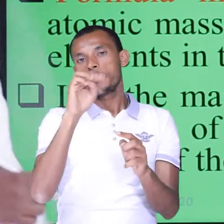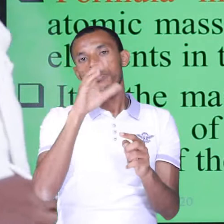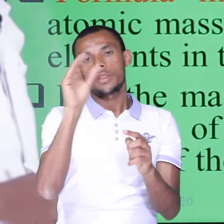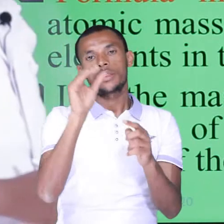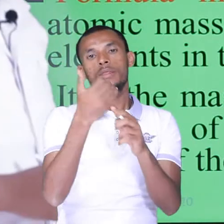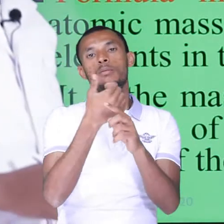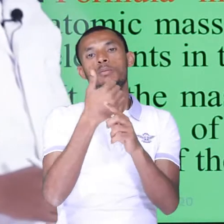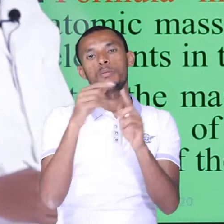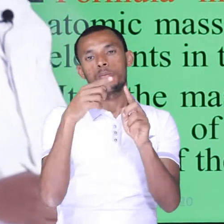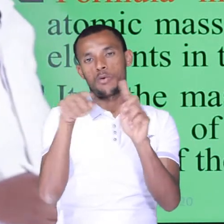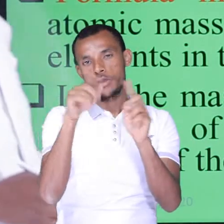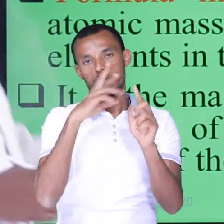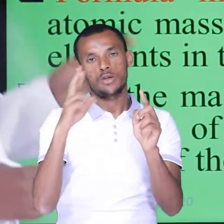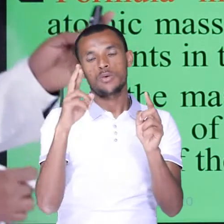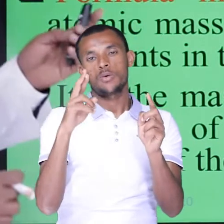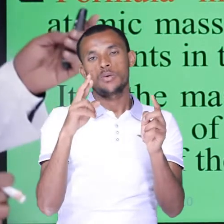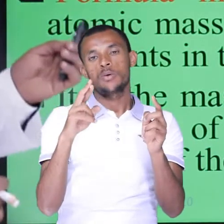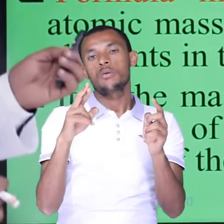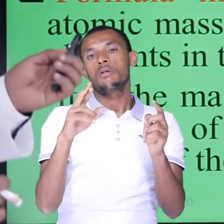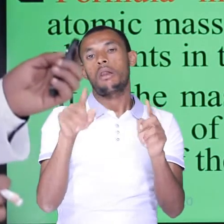of non-metals.